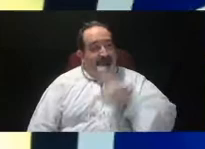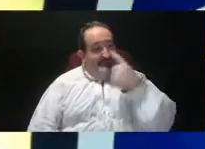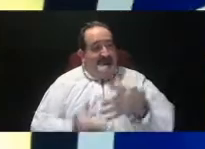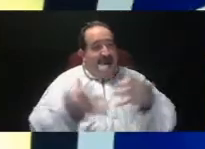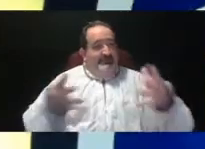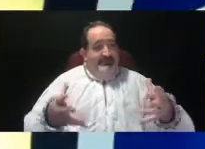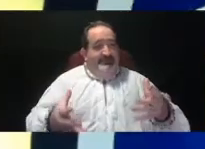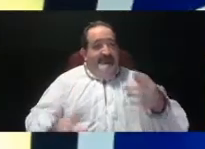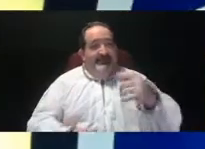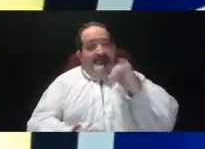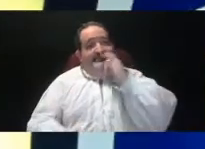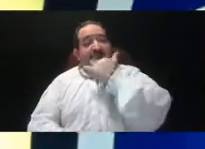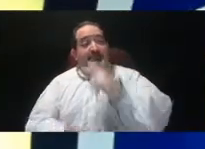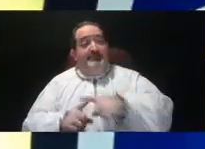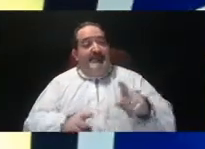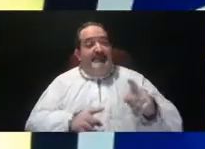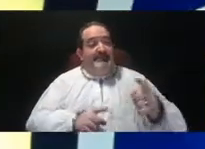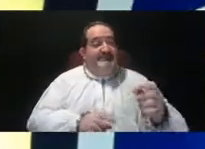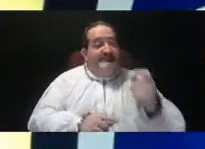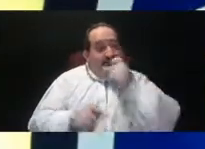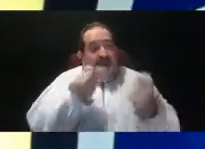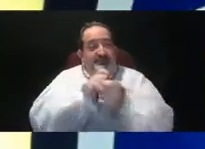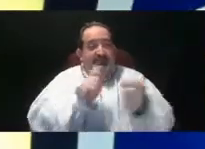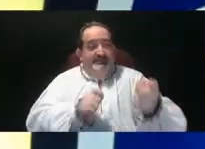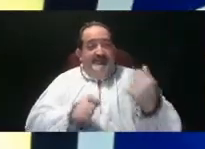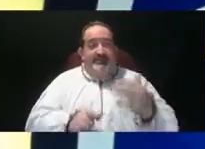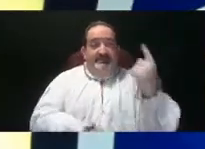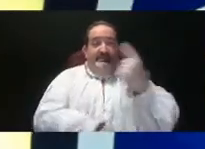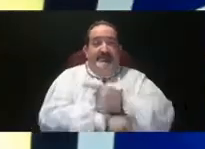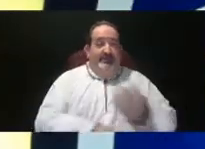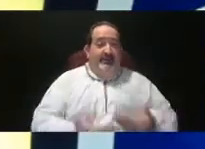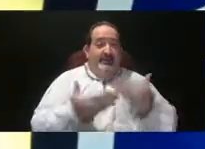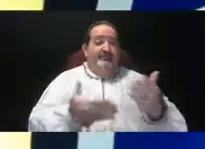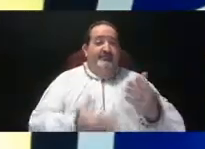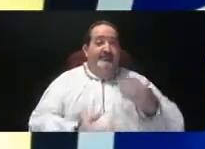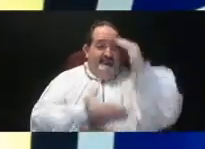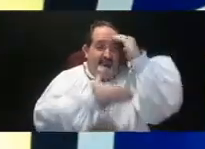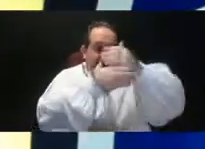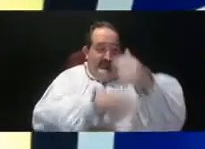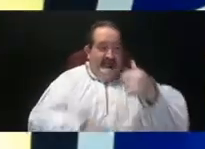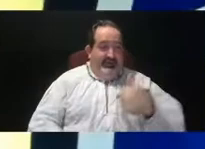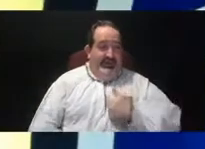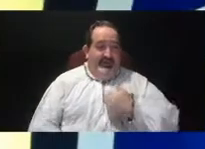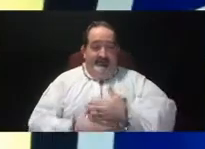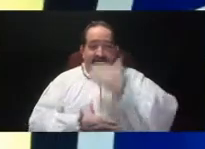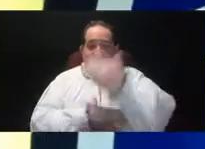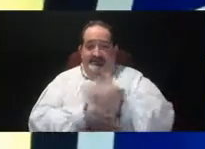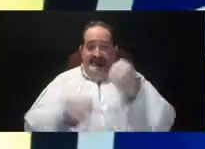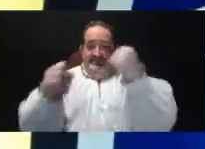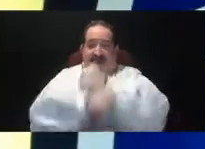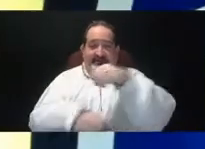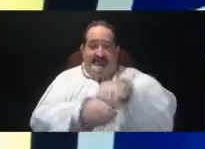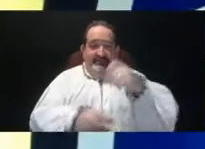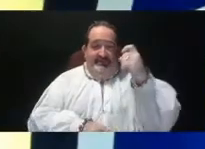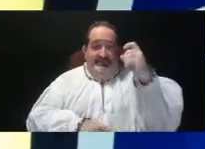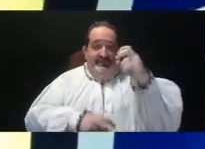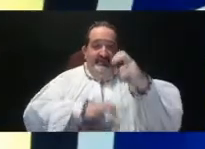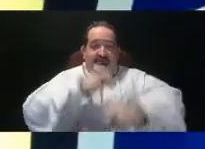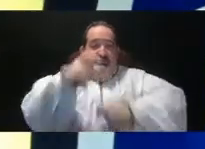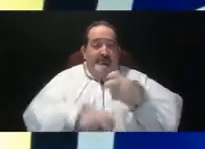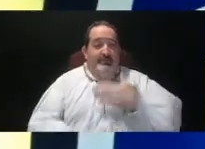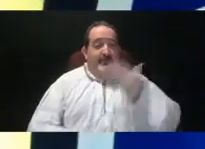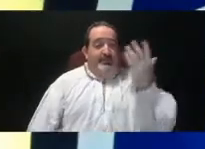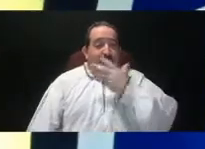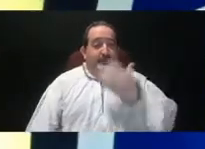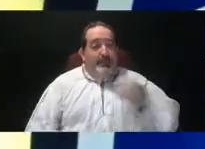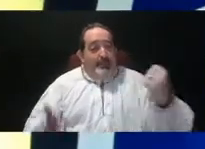profusely, accidentally, but you did pay me back. The day they offered you knighthood, I was your next fight in that tourney. And my goodness, did